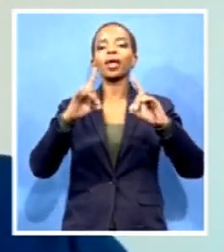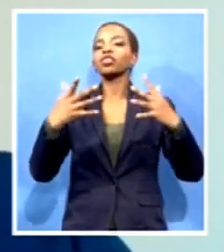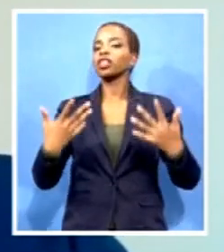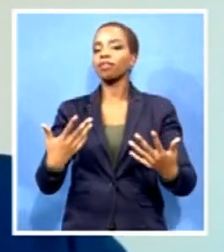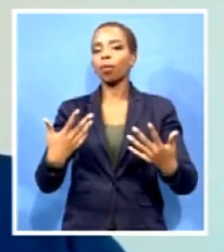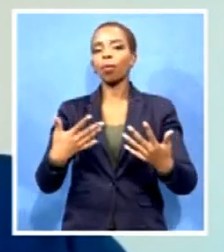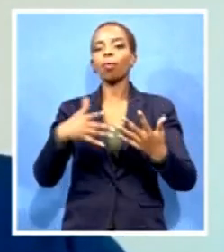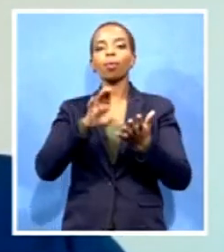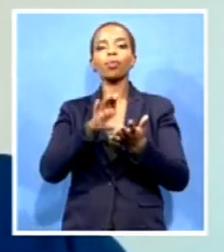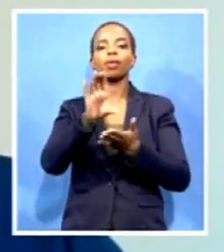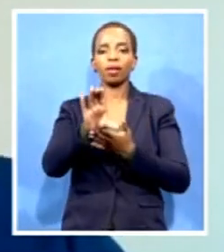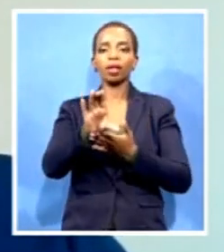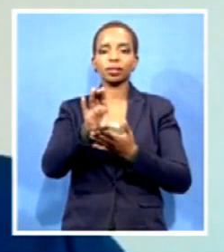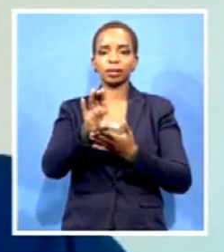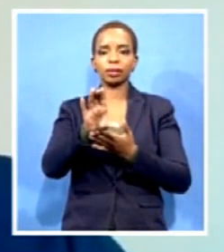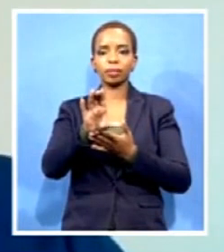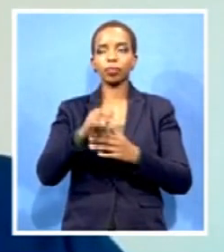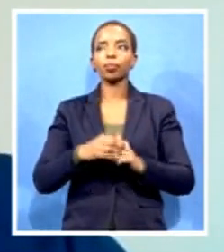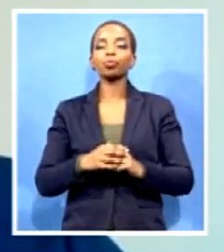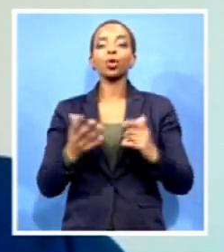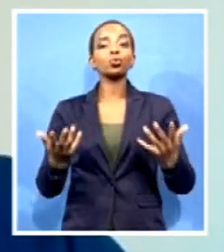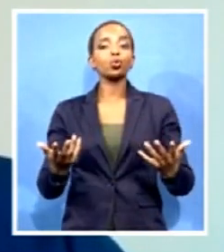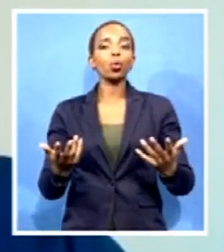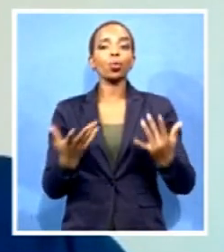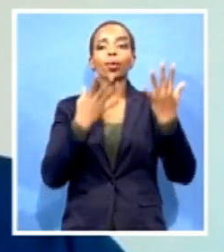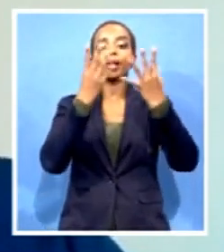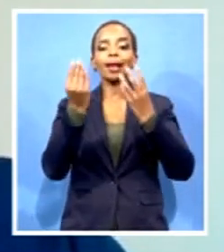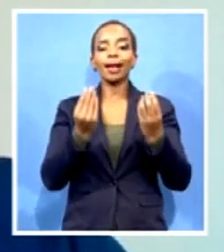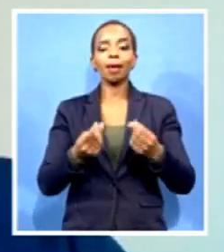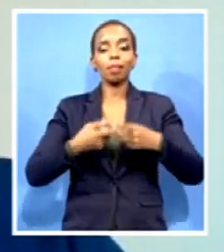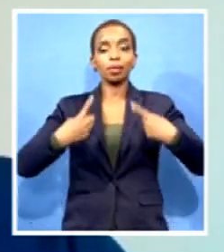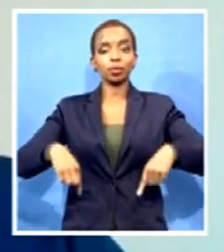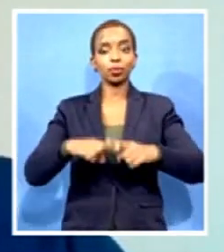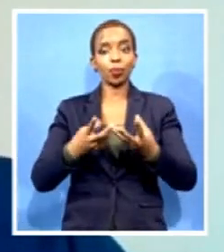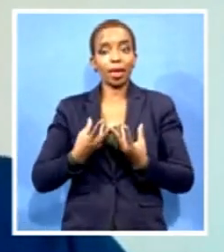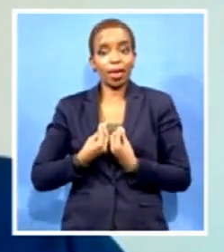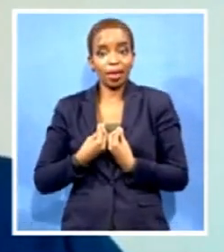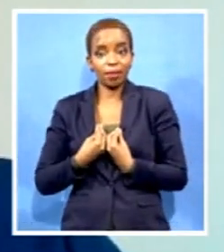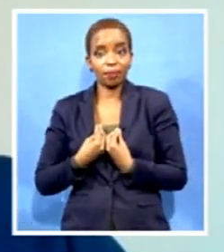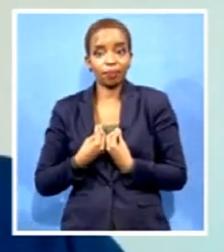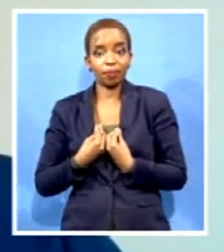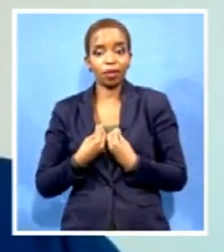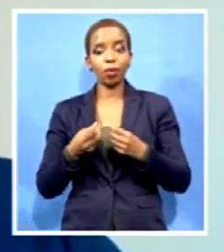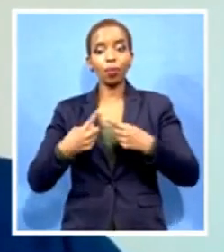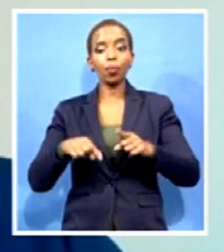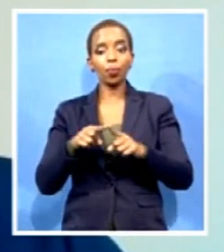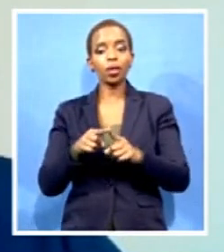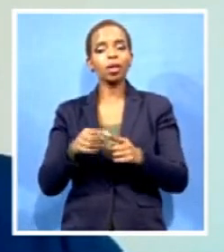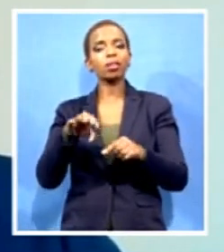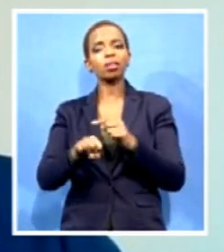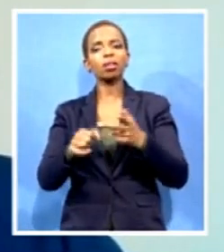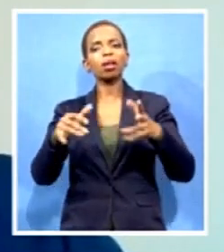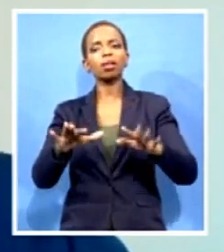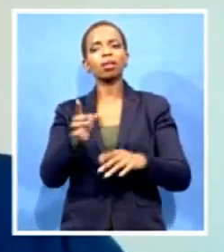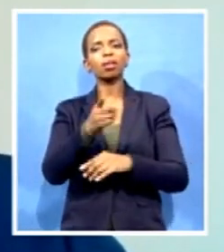the numbers that we have in terms of, we liaise directly with the district official and the district